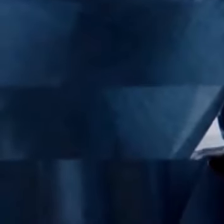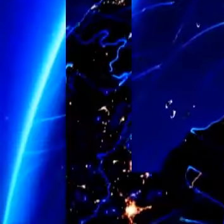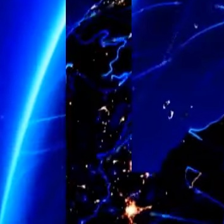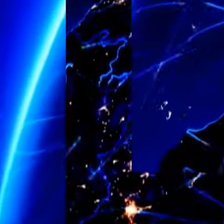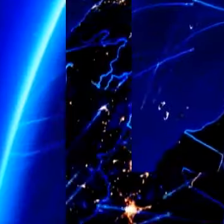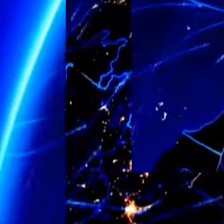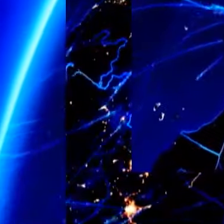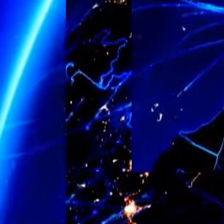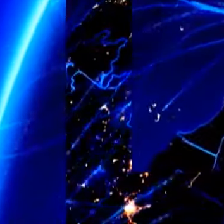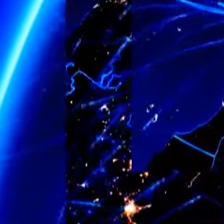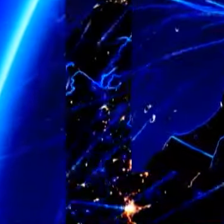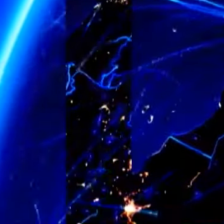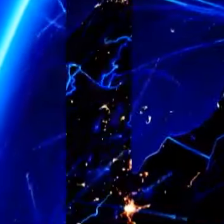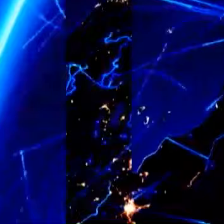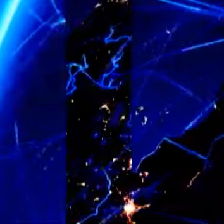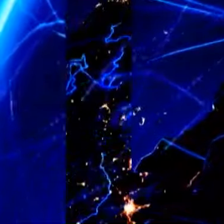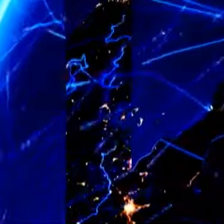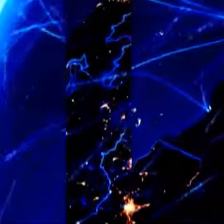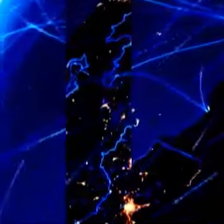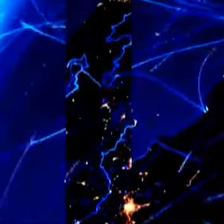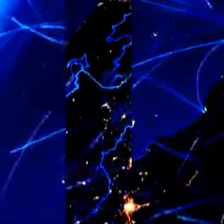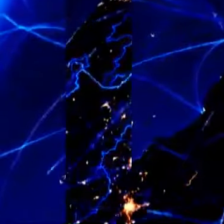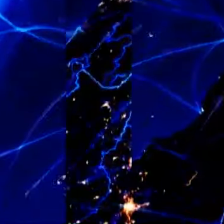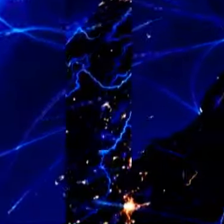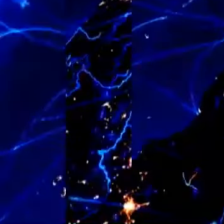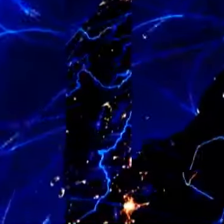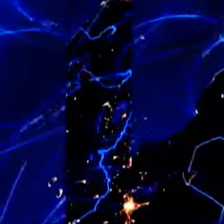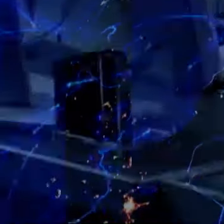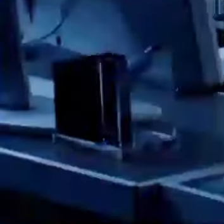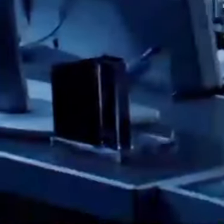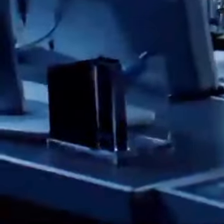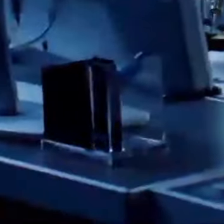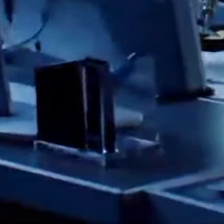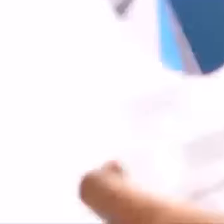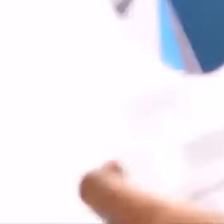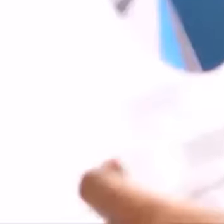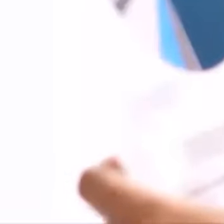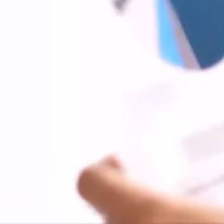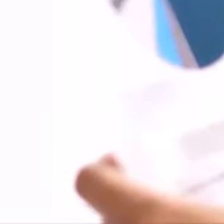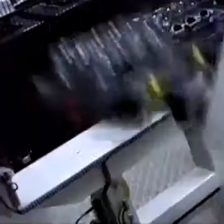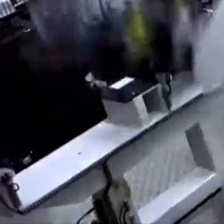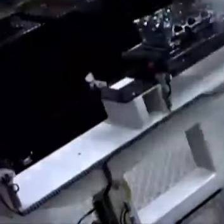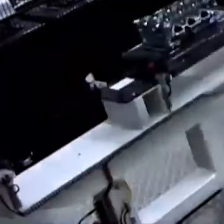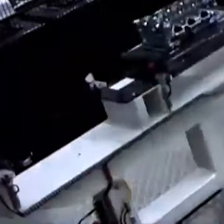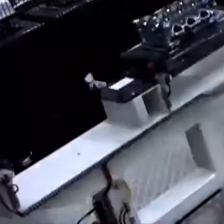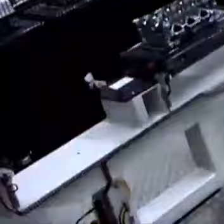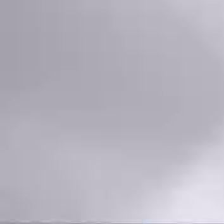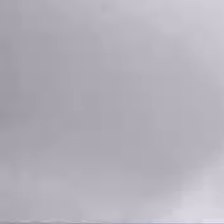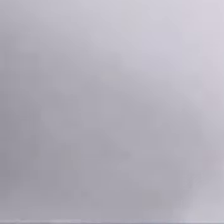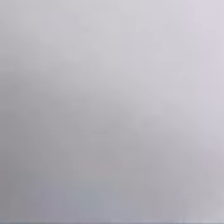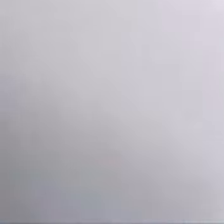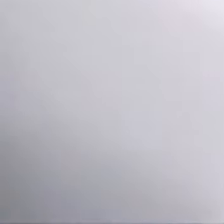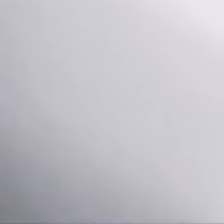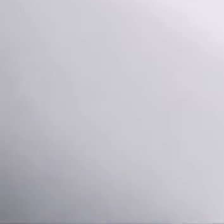mid-2021 with the goal of gaining over 30% of the market share in hydrogen-powered light utility vehicles in Europe. Research,